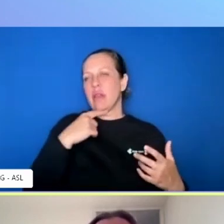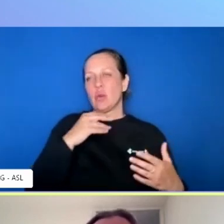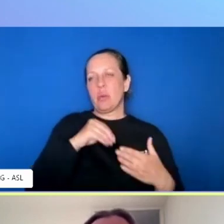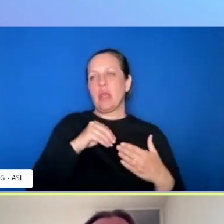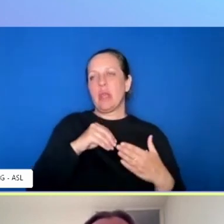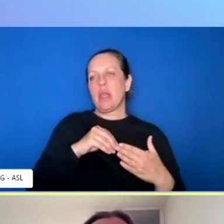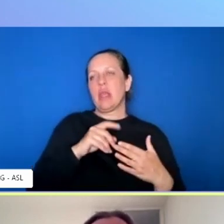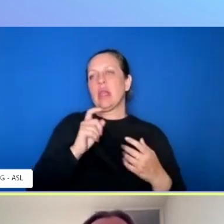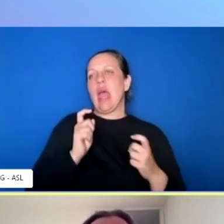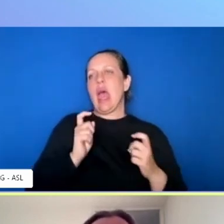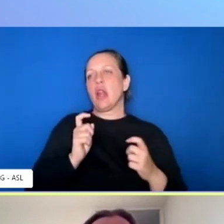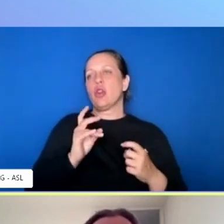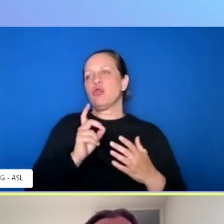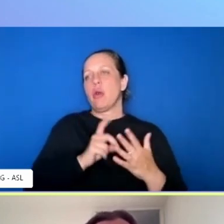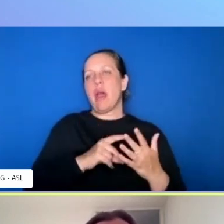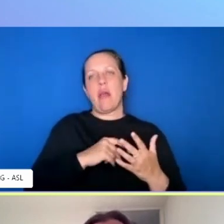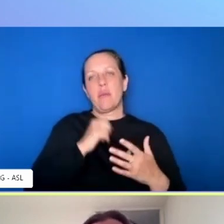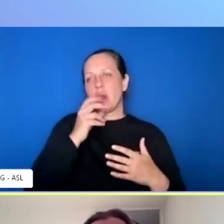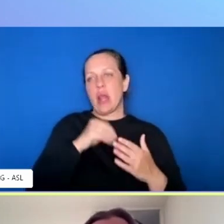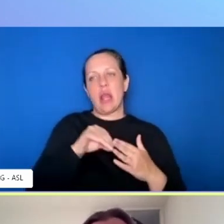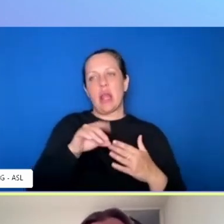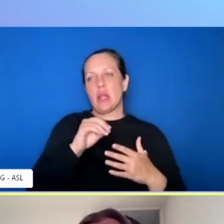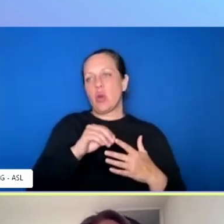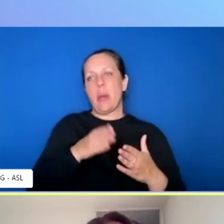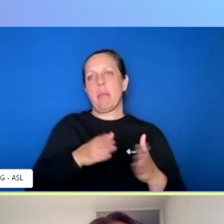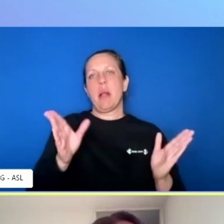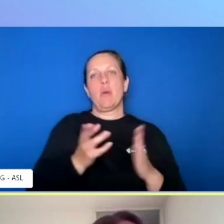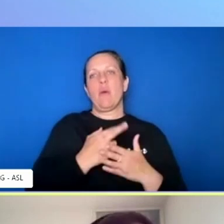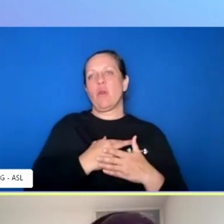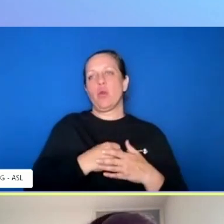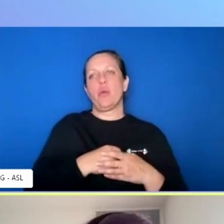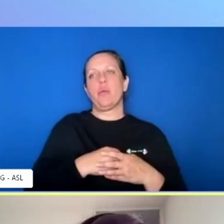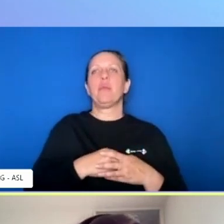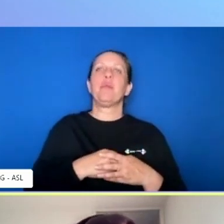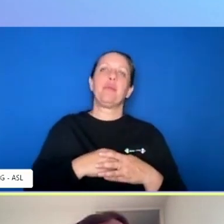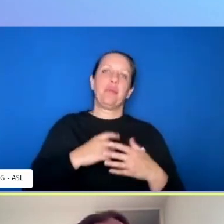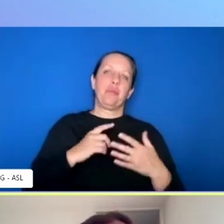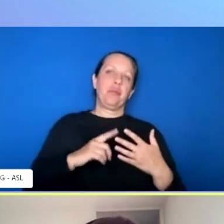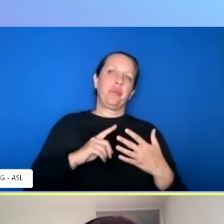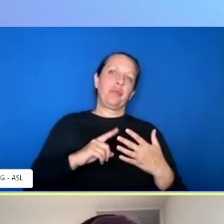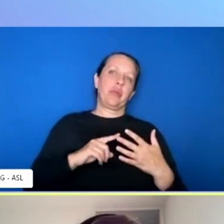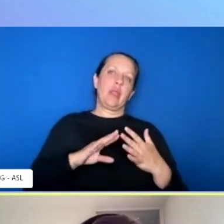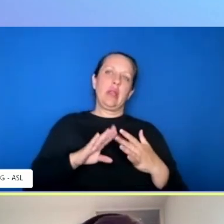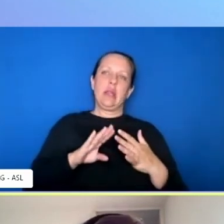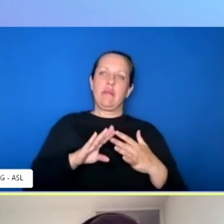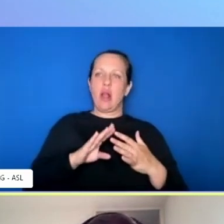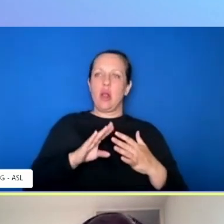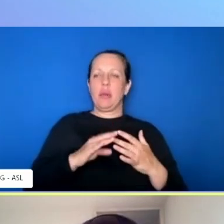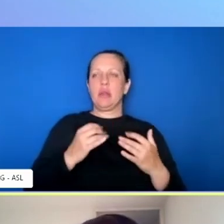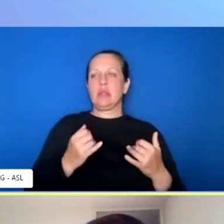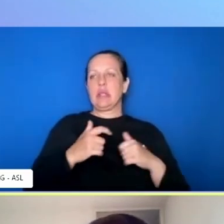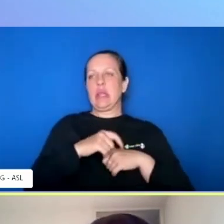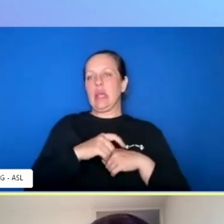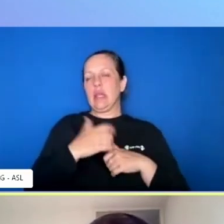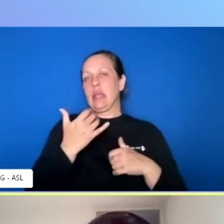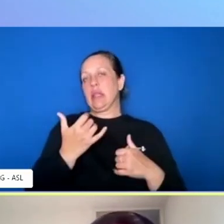the editor's draft, but they're not going to go into the public review drafts. Then there's the developing status, which is